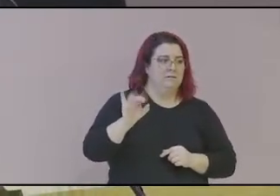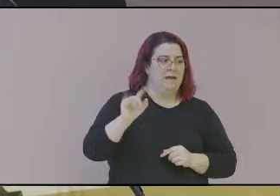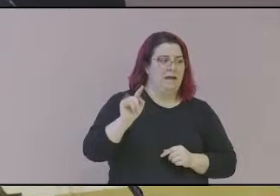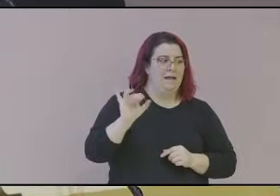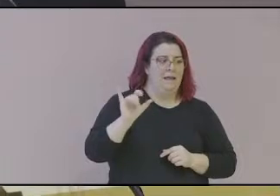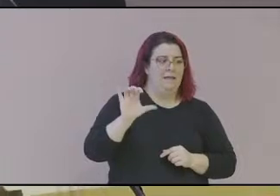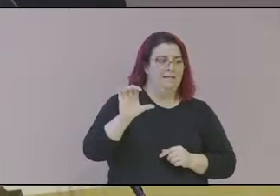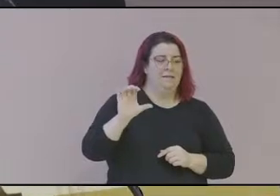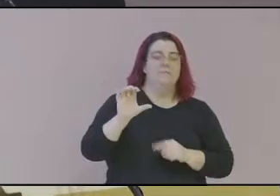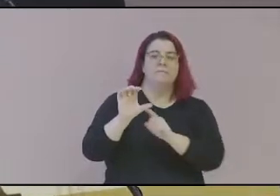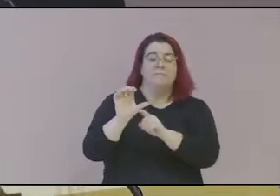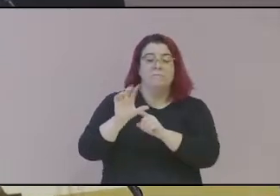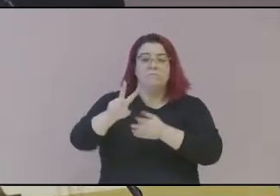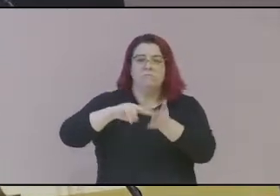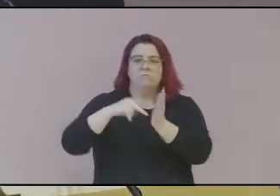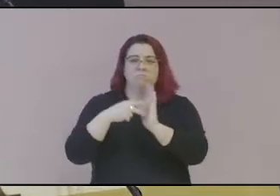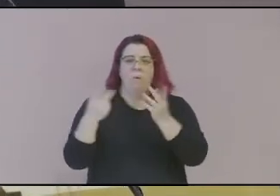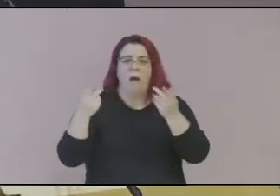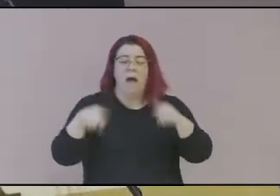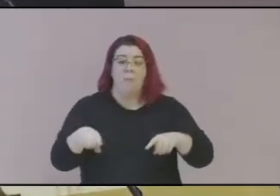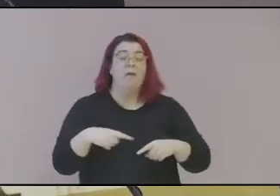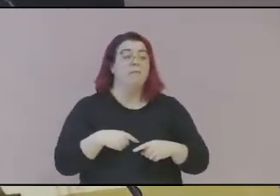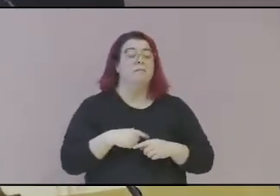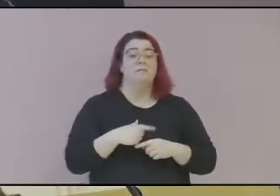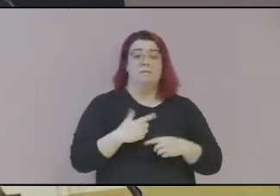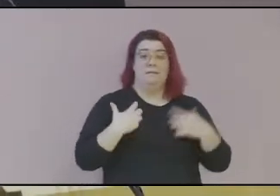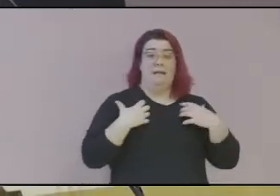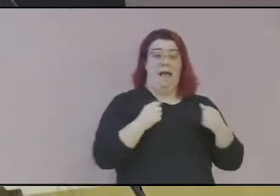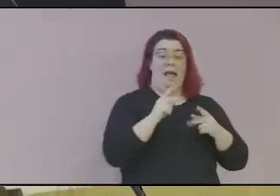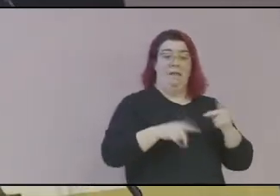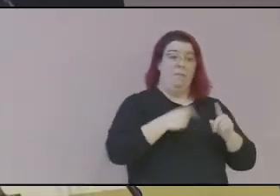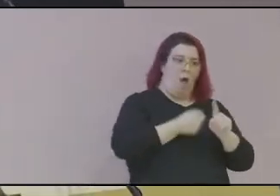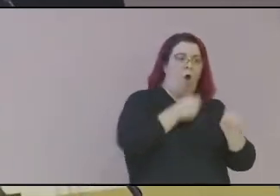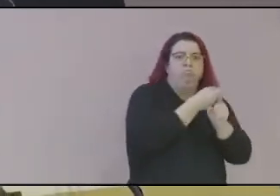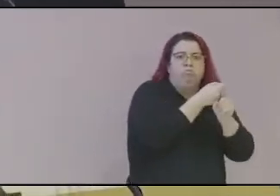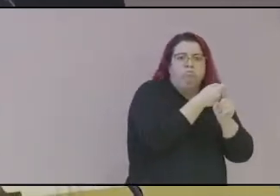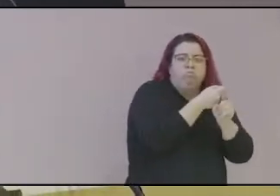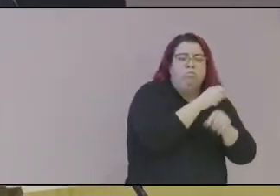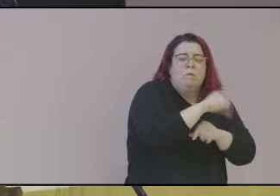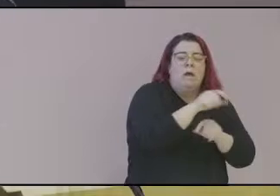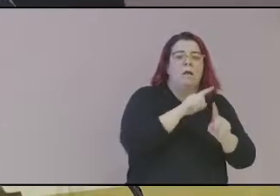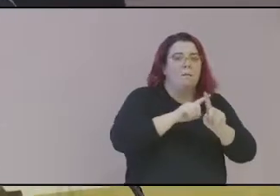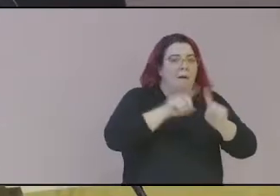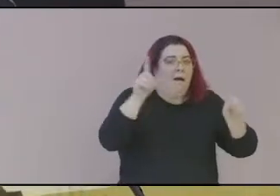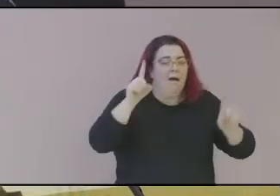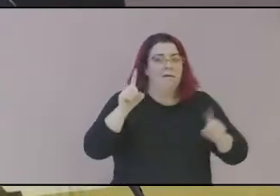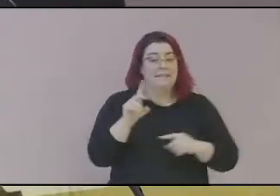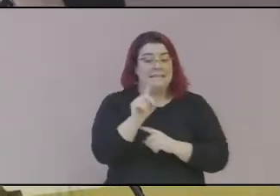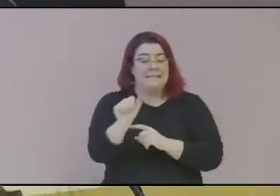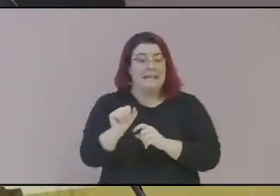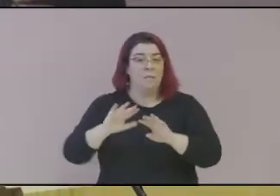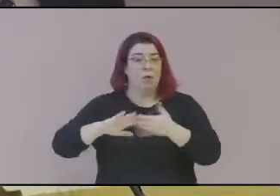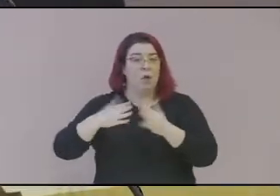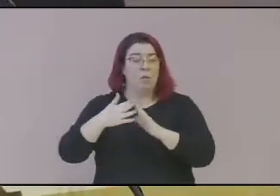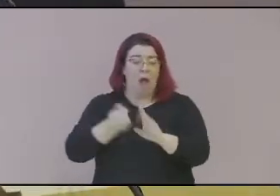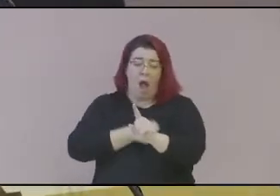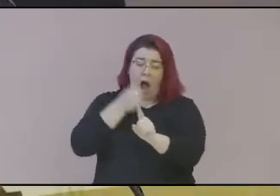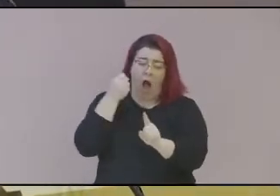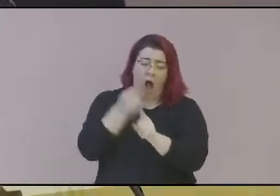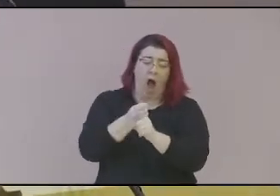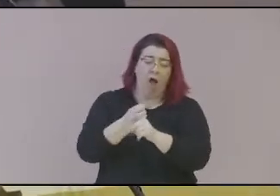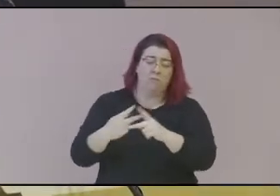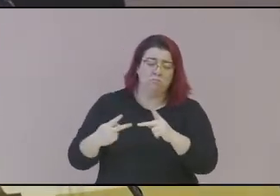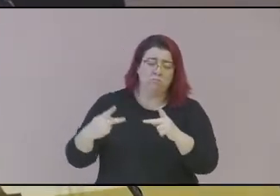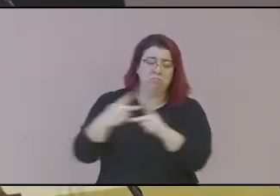were disproportionately impacted, not just by the virus, but by city and national policies, the topic of my talk